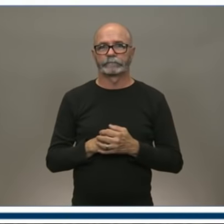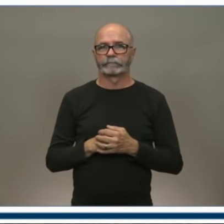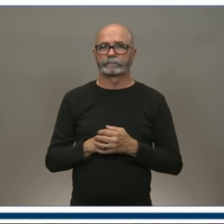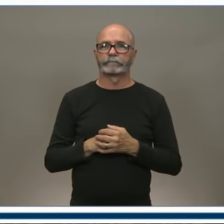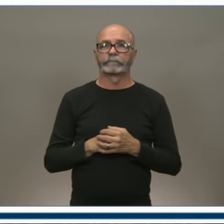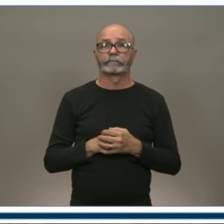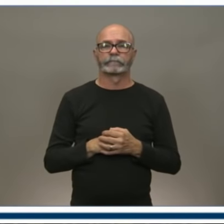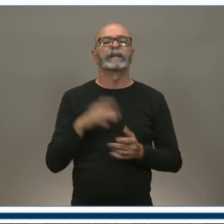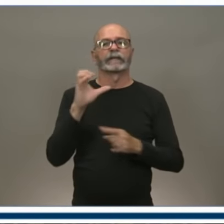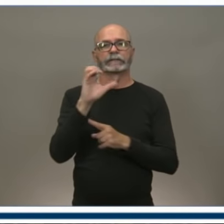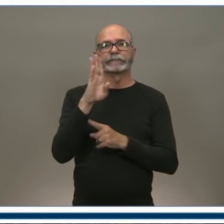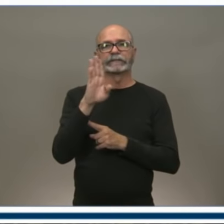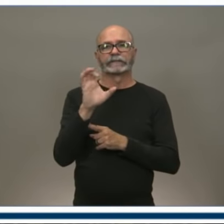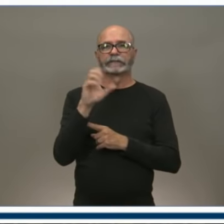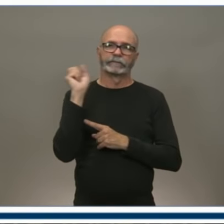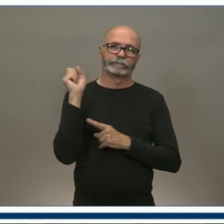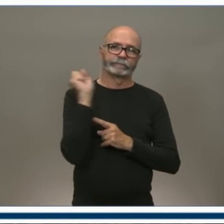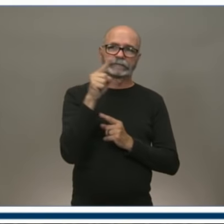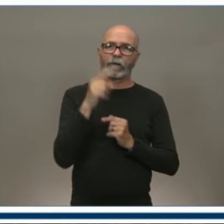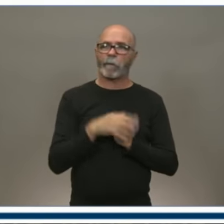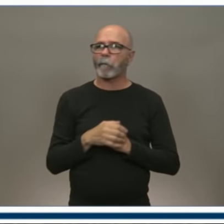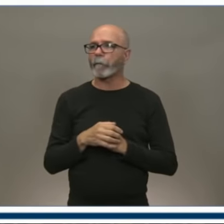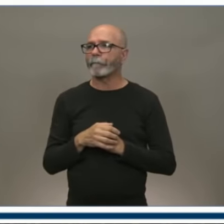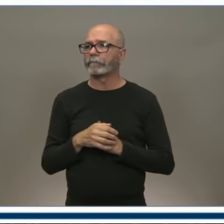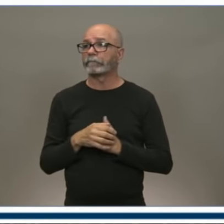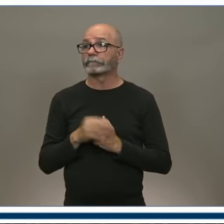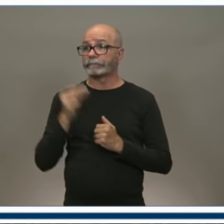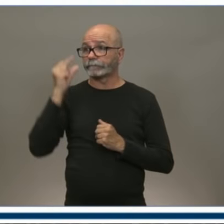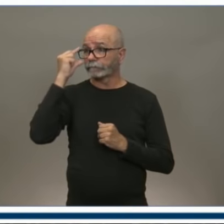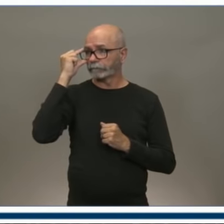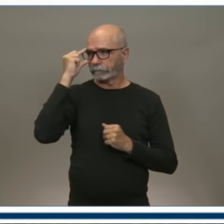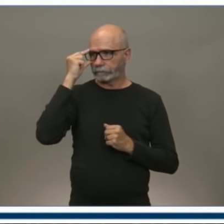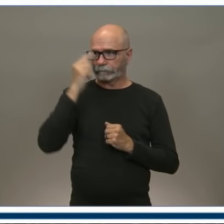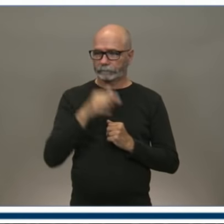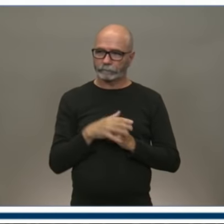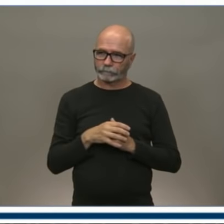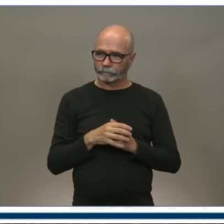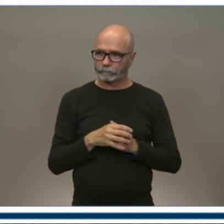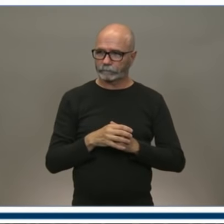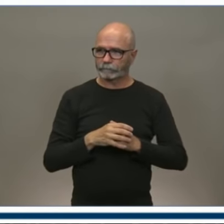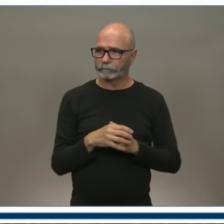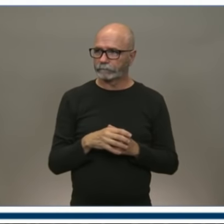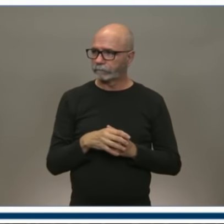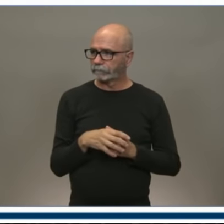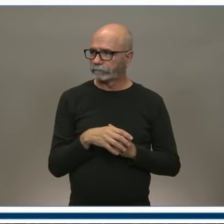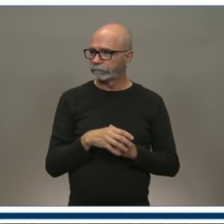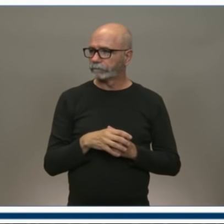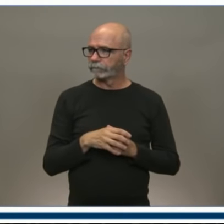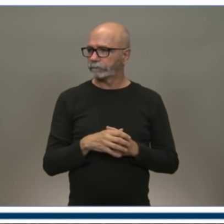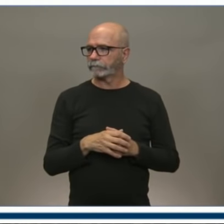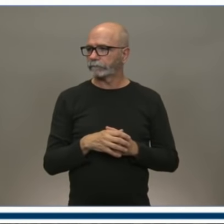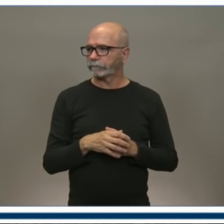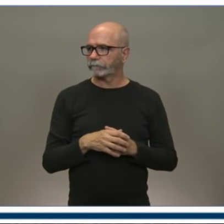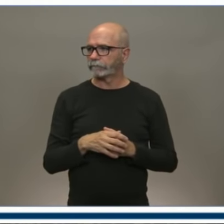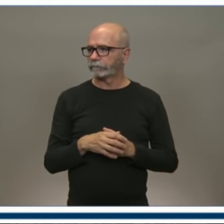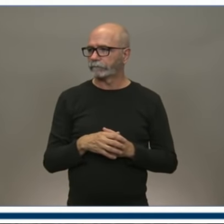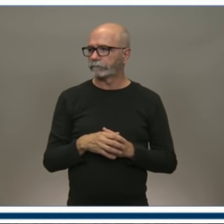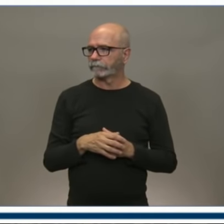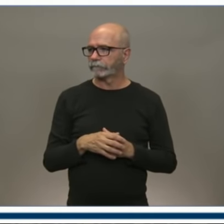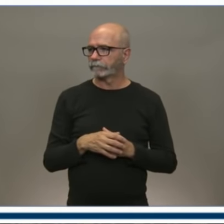Good afternoon, Premier. You announced your resignation, as you mentioned, 3 months ago. I wondered why then you waited to announce